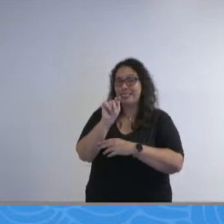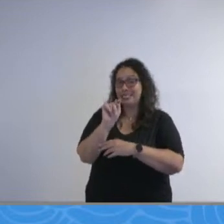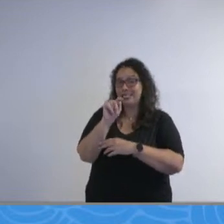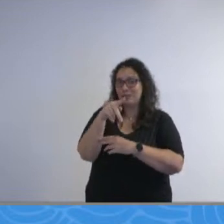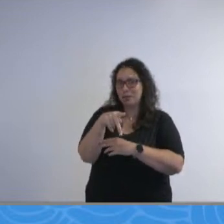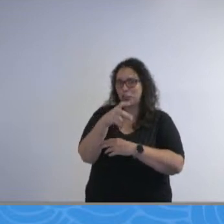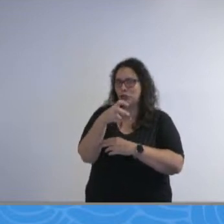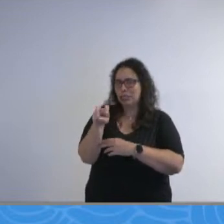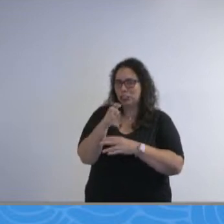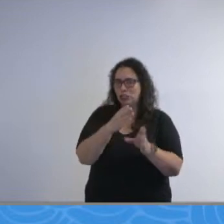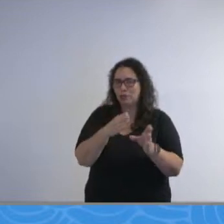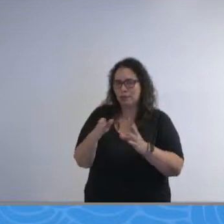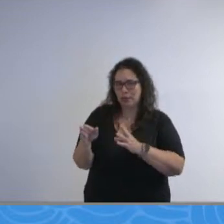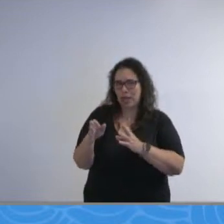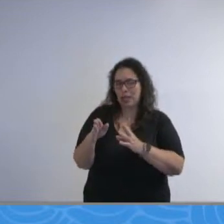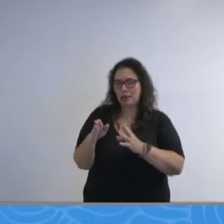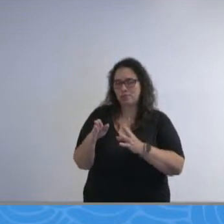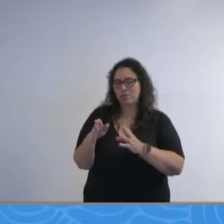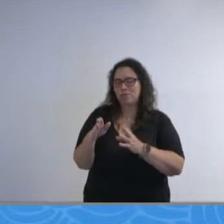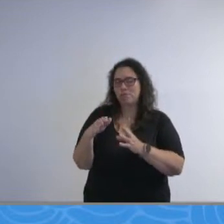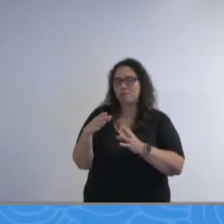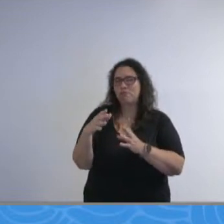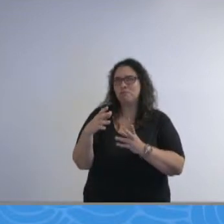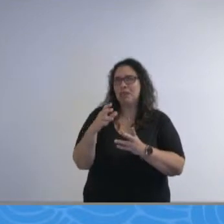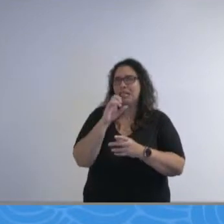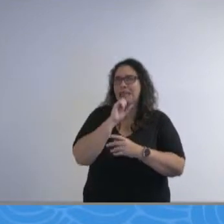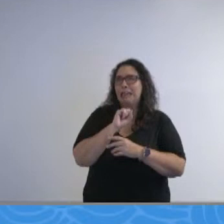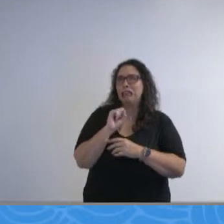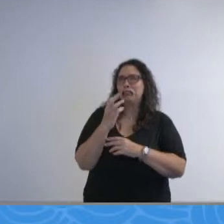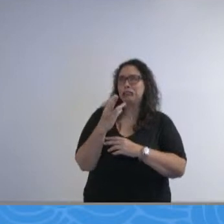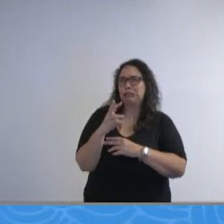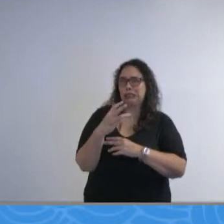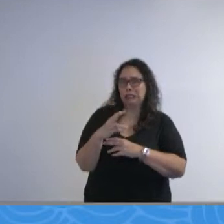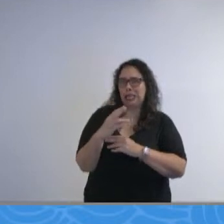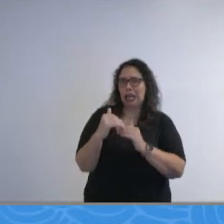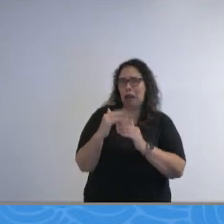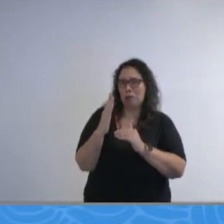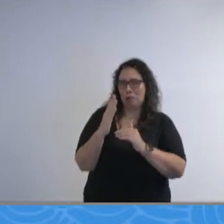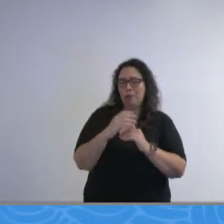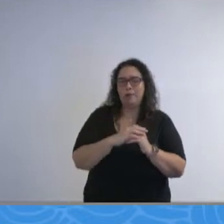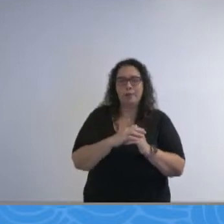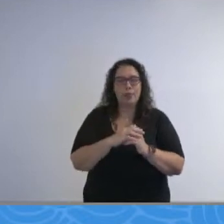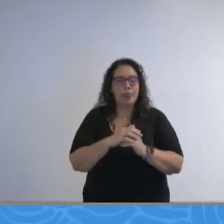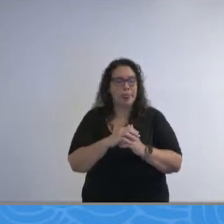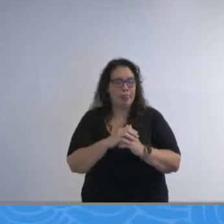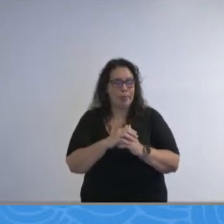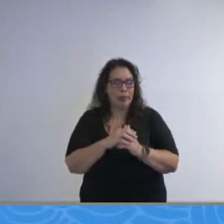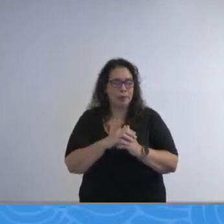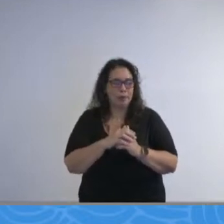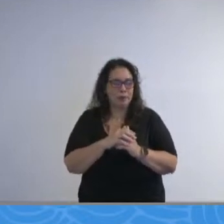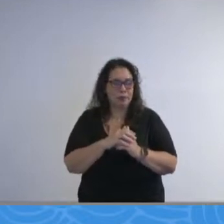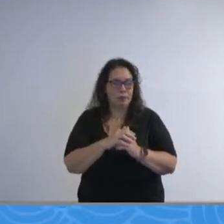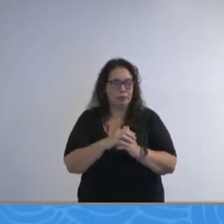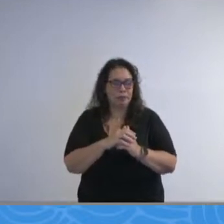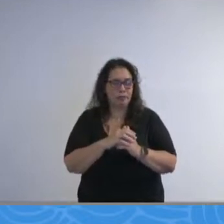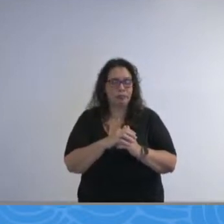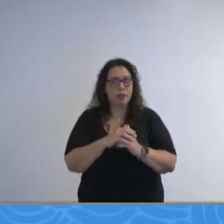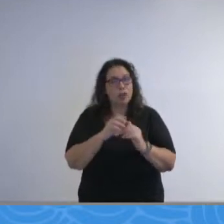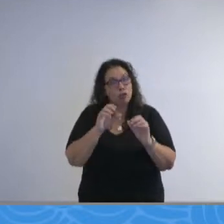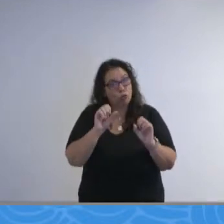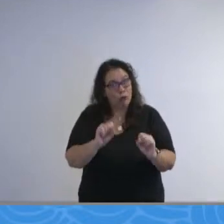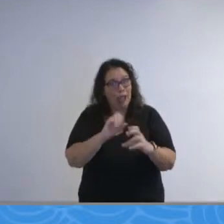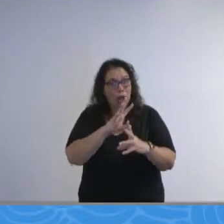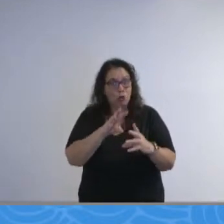by the age of 16. This plan, the ITP plan, could be in the IEP plan even